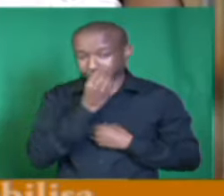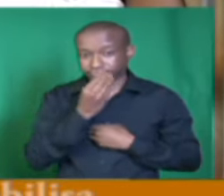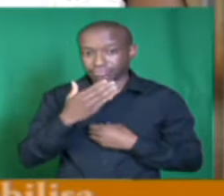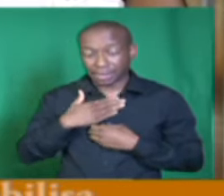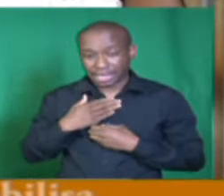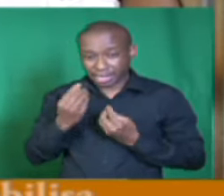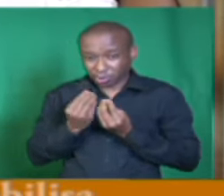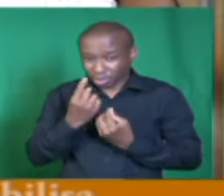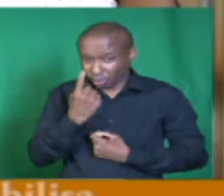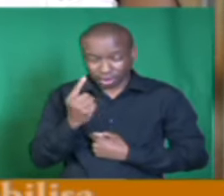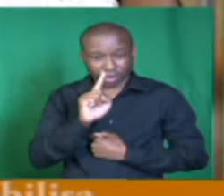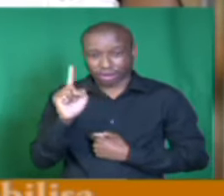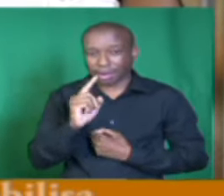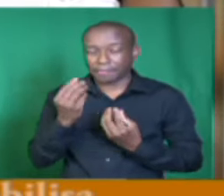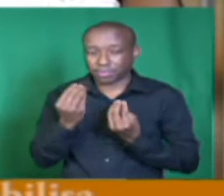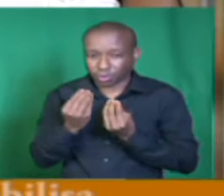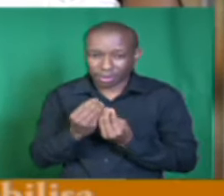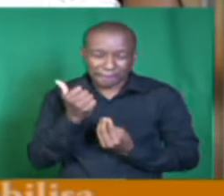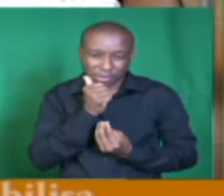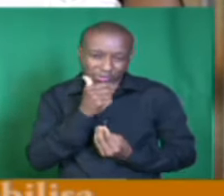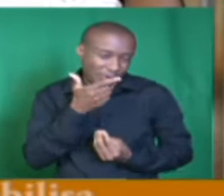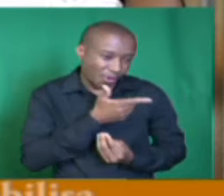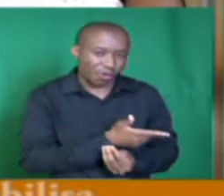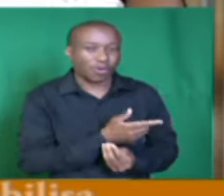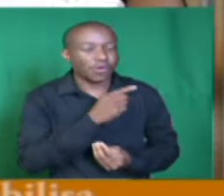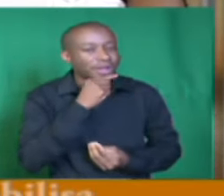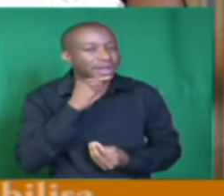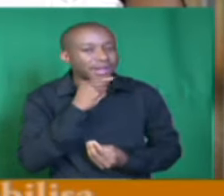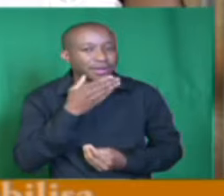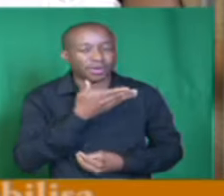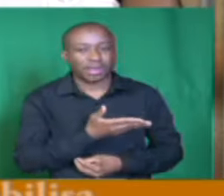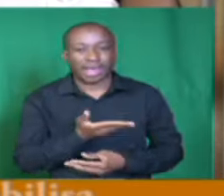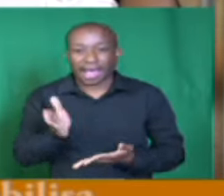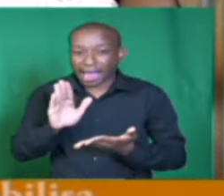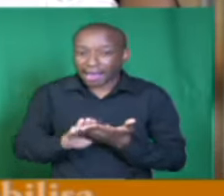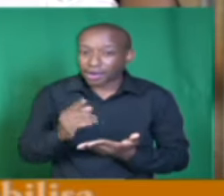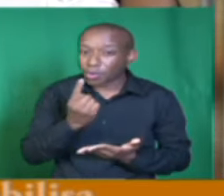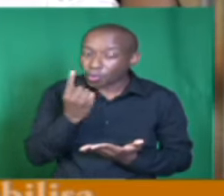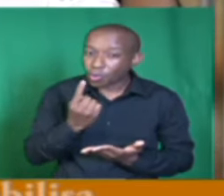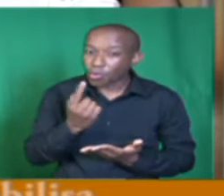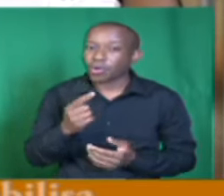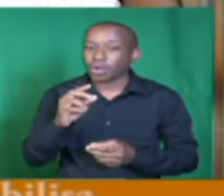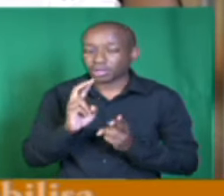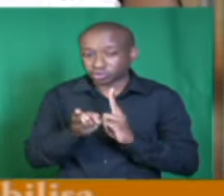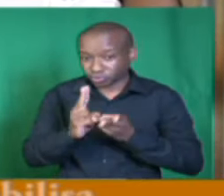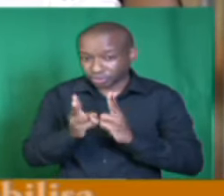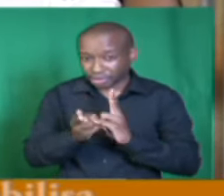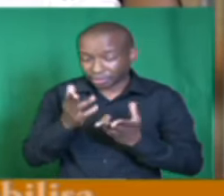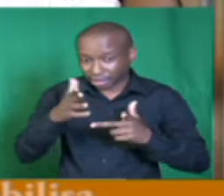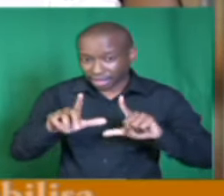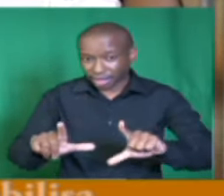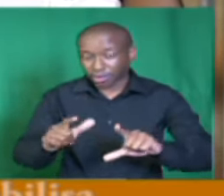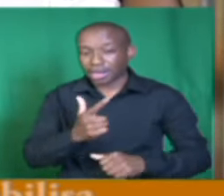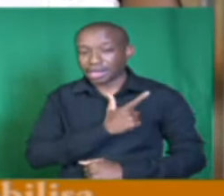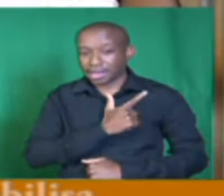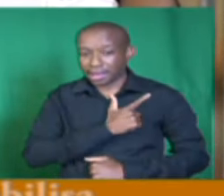I am not alone. I am with the beautiful Lerato Mabilisa. Also joining us in studio are our sign language